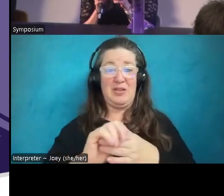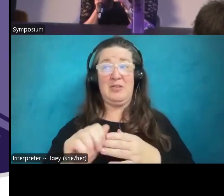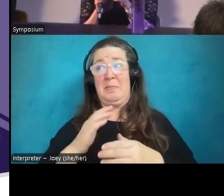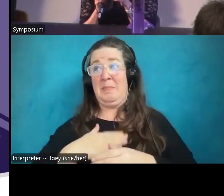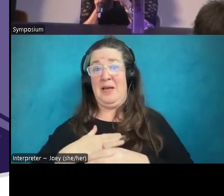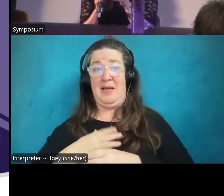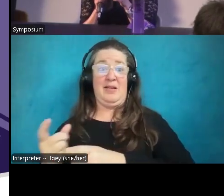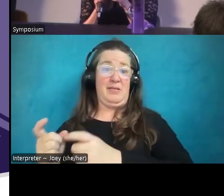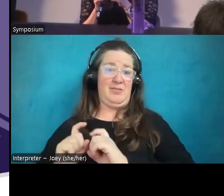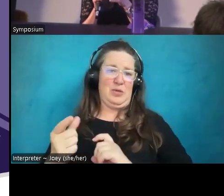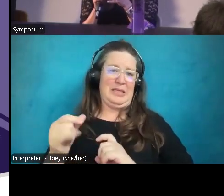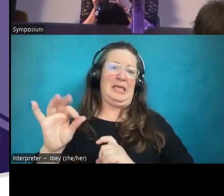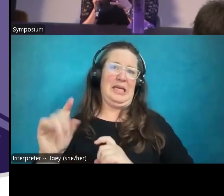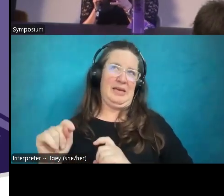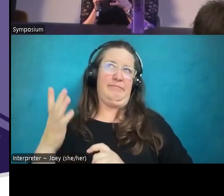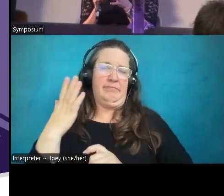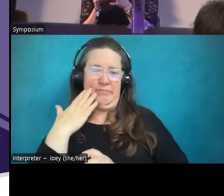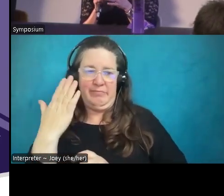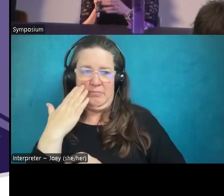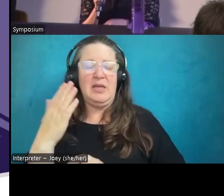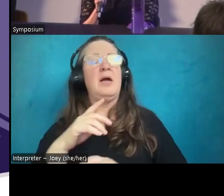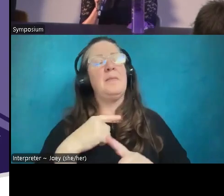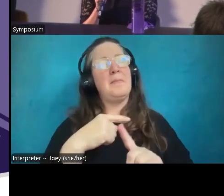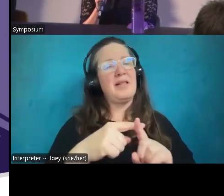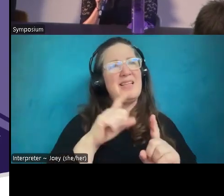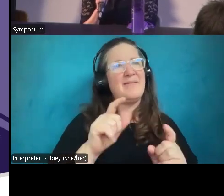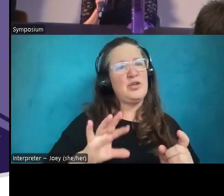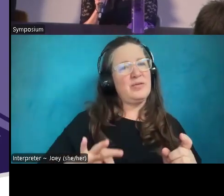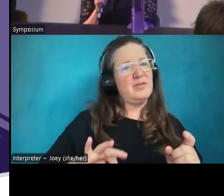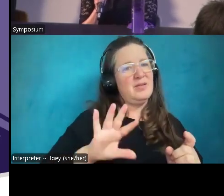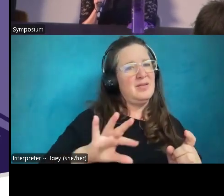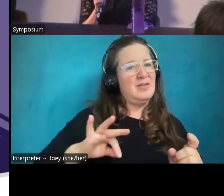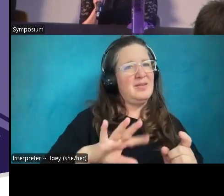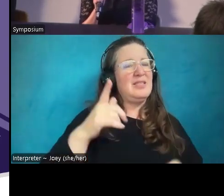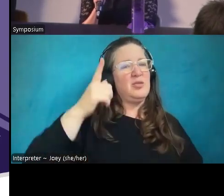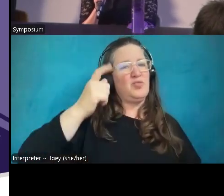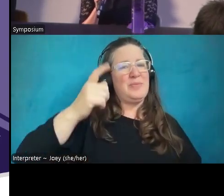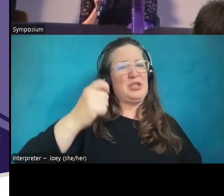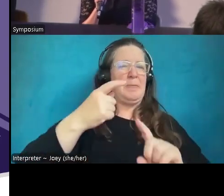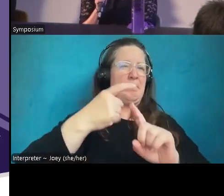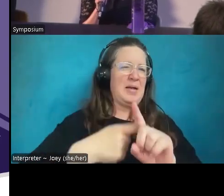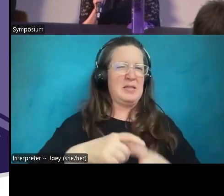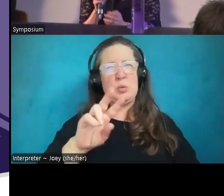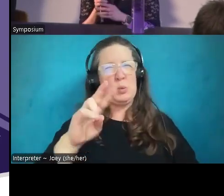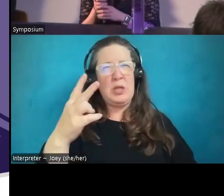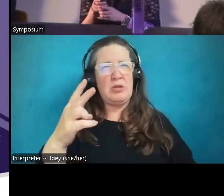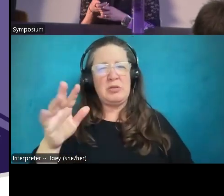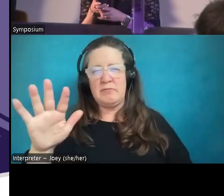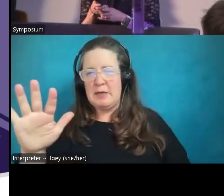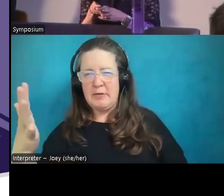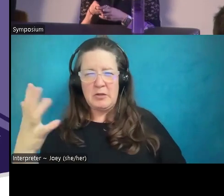every month. I can't remember if it's like $2 or $5 a month. So it's not free, but it works really well.